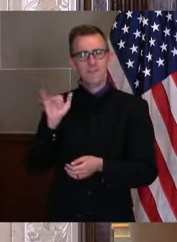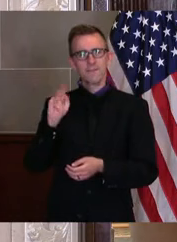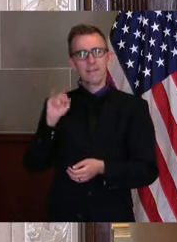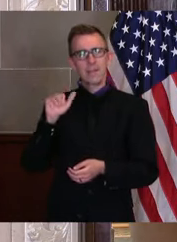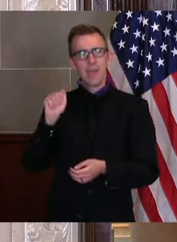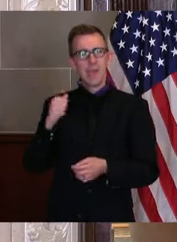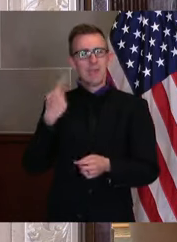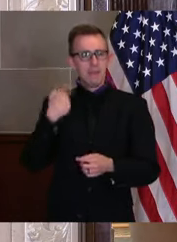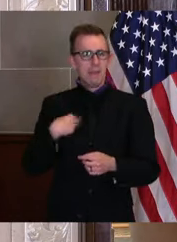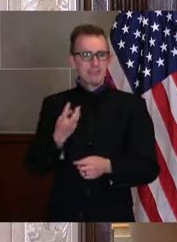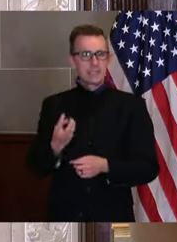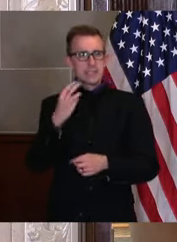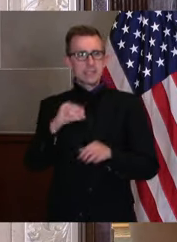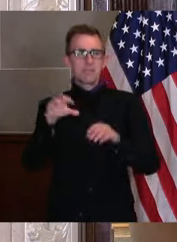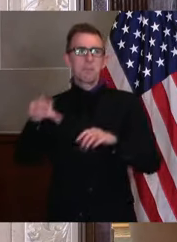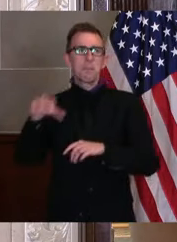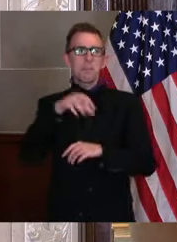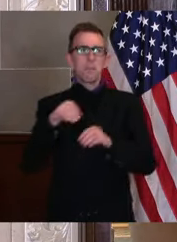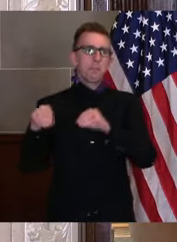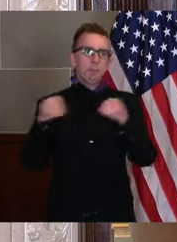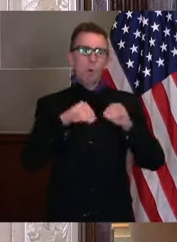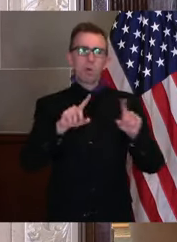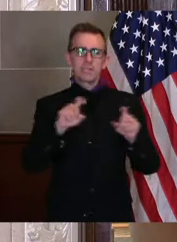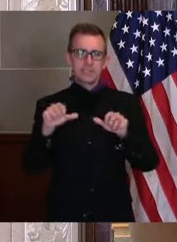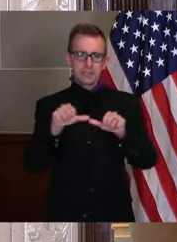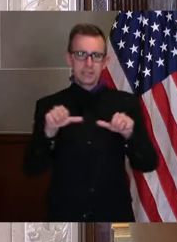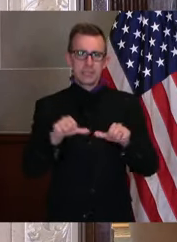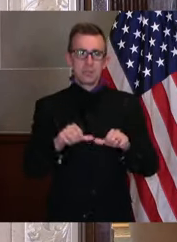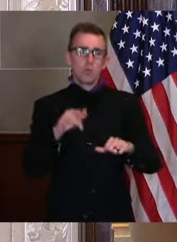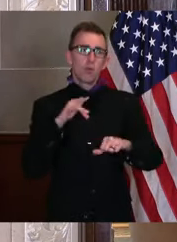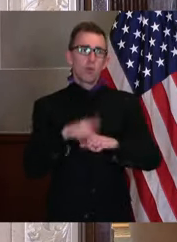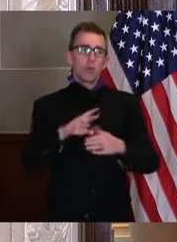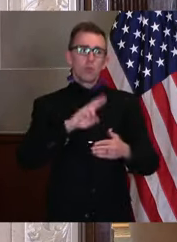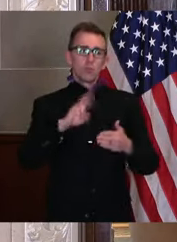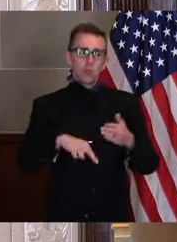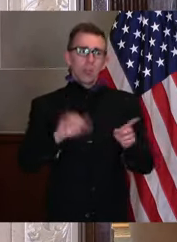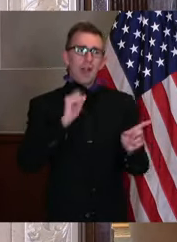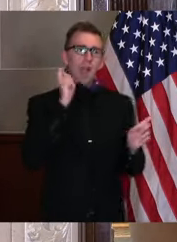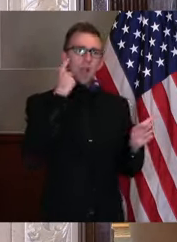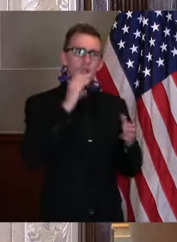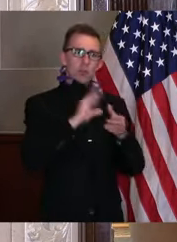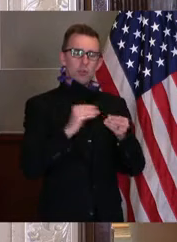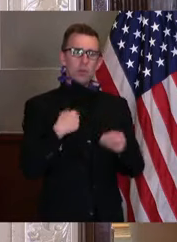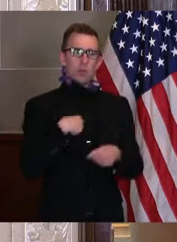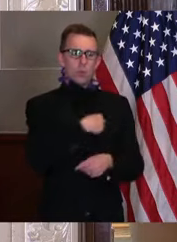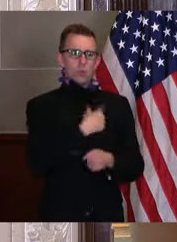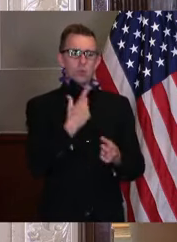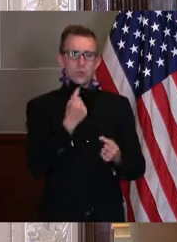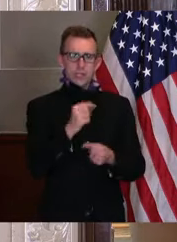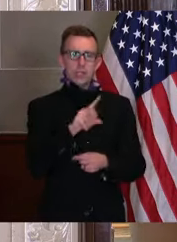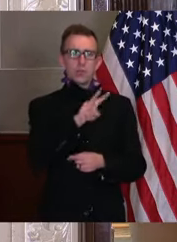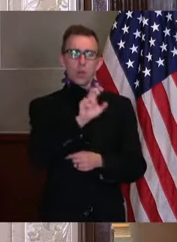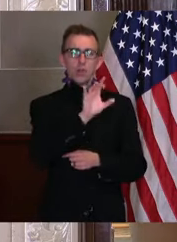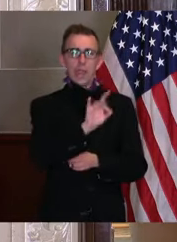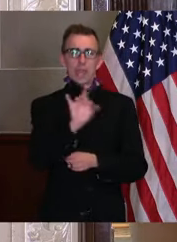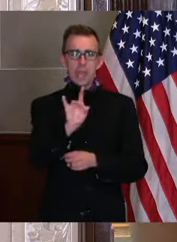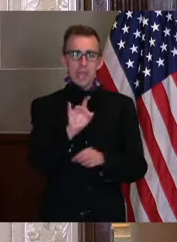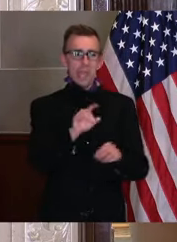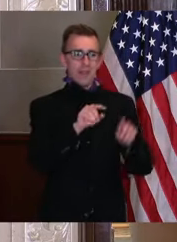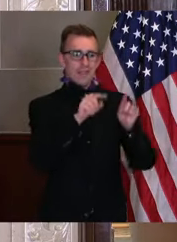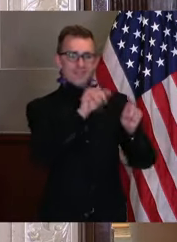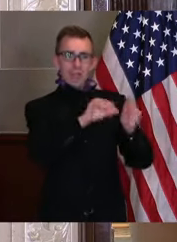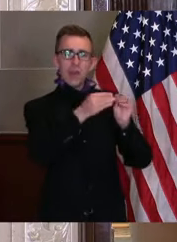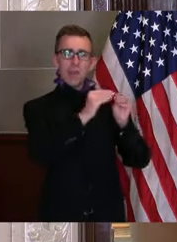6 mobile testing sites. So far, the early results, as the governor said, we did 288 tests, 14 were